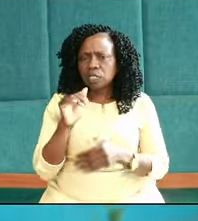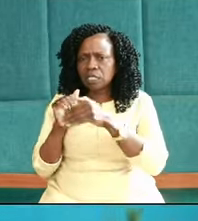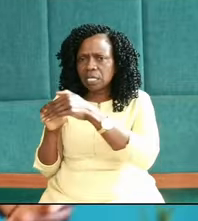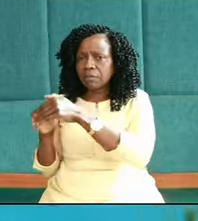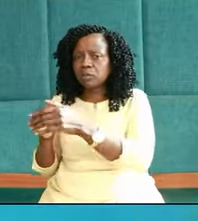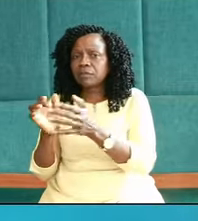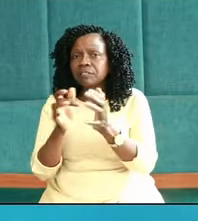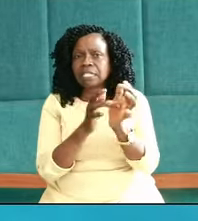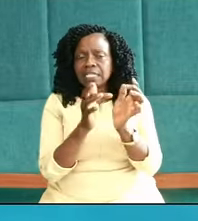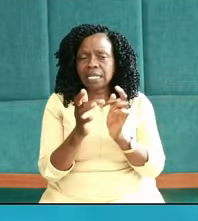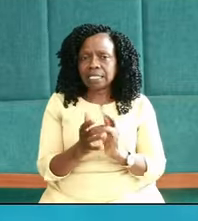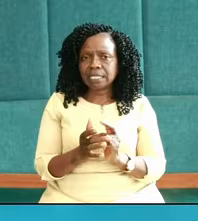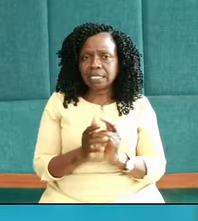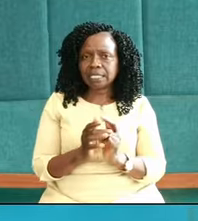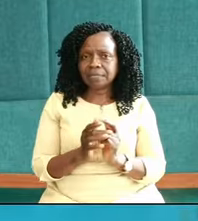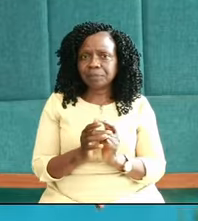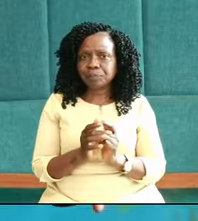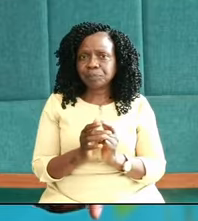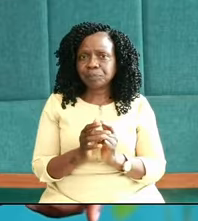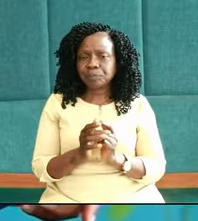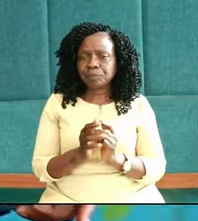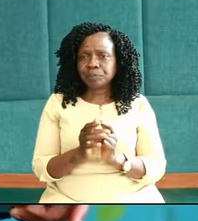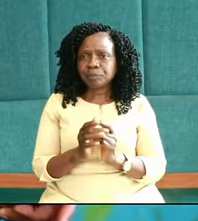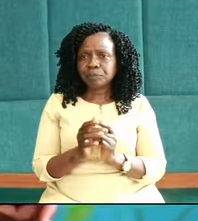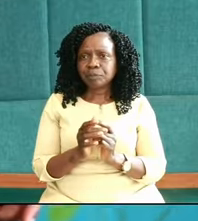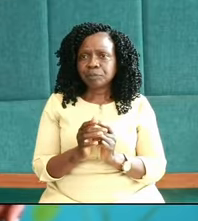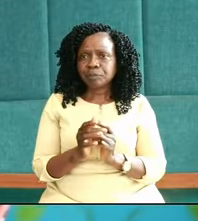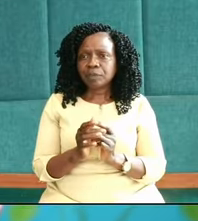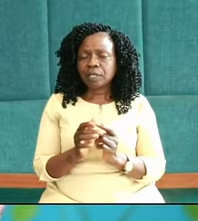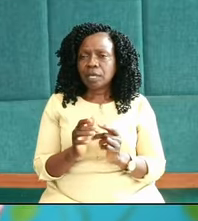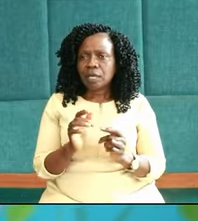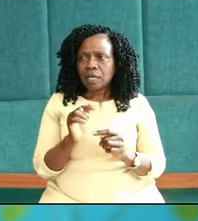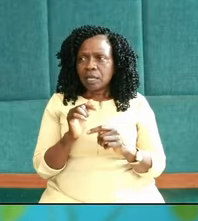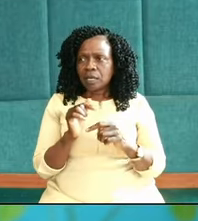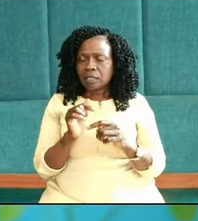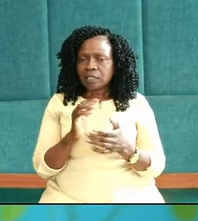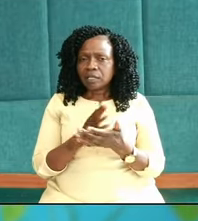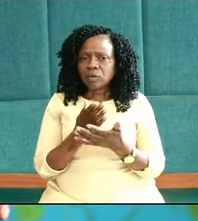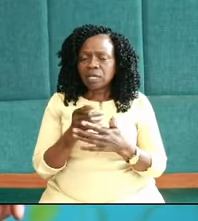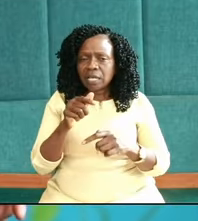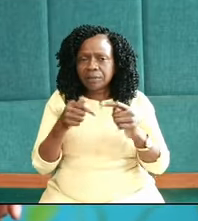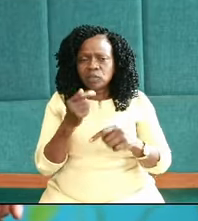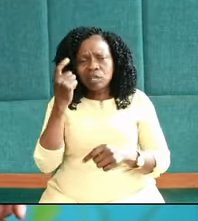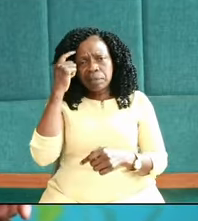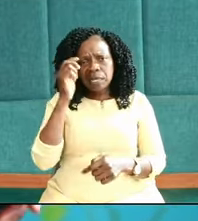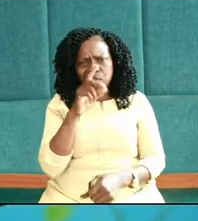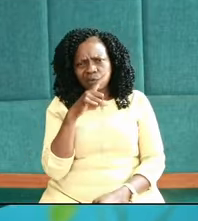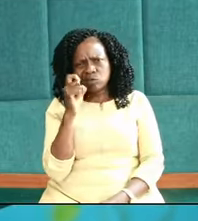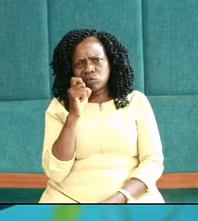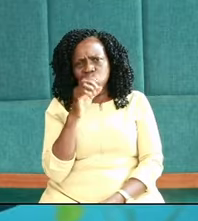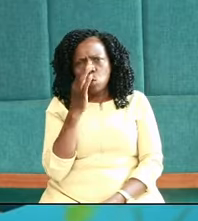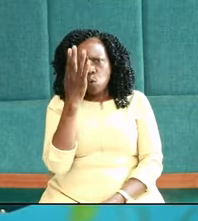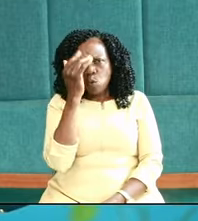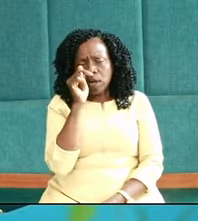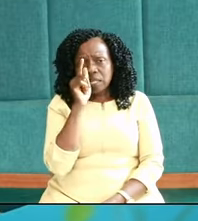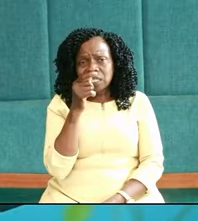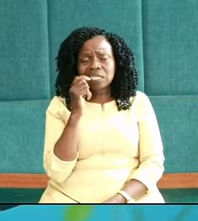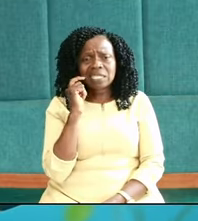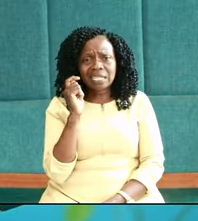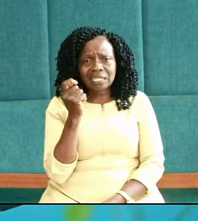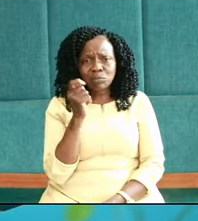disciples of Jesus, something comes to their mind and they question, why this